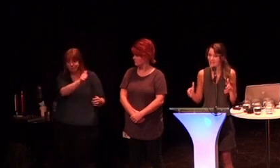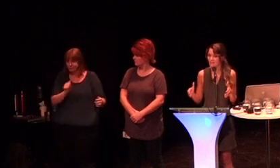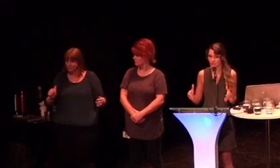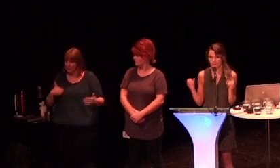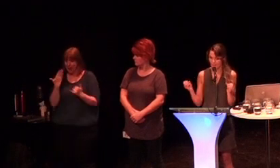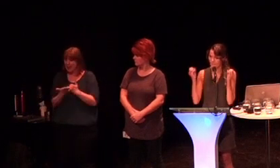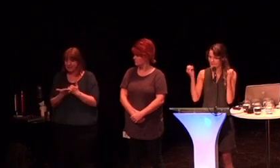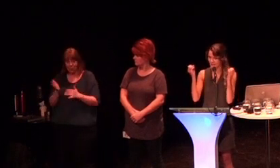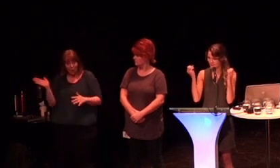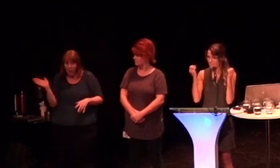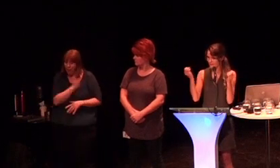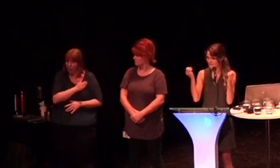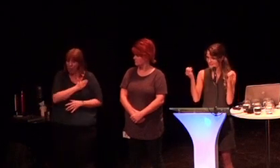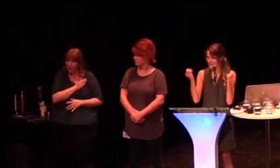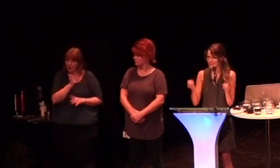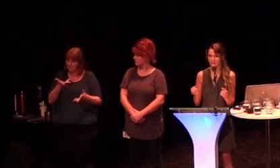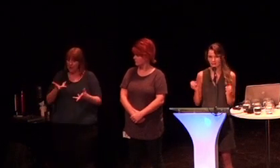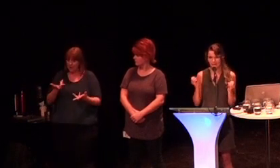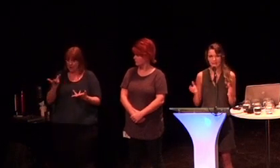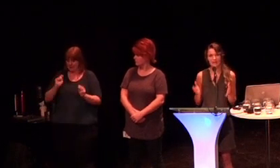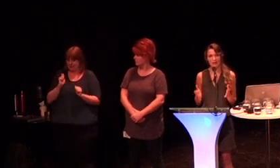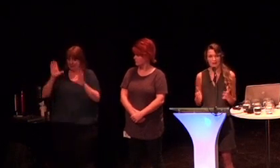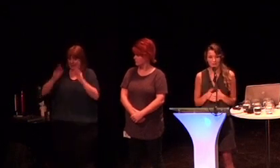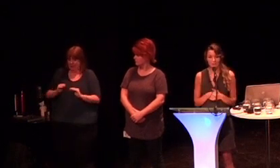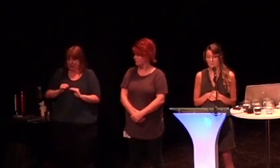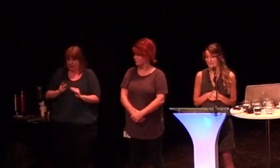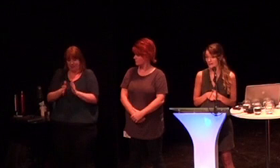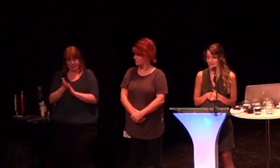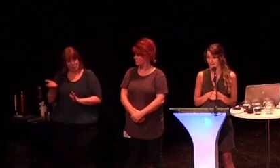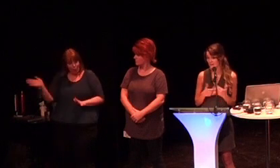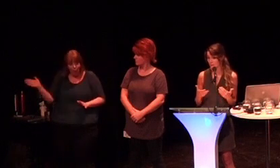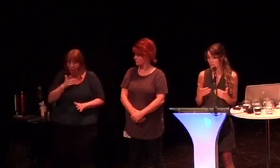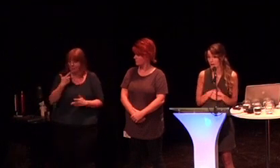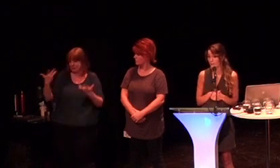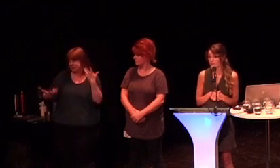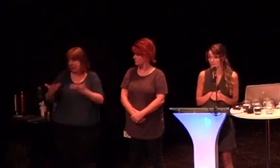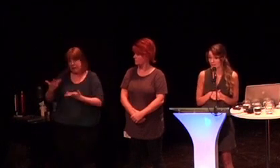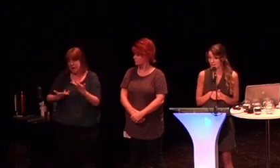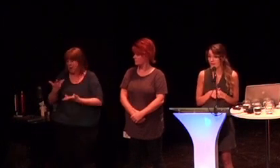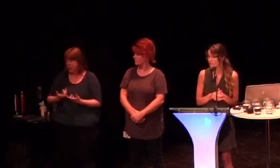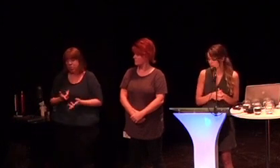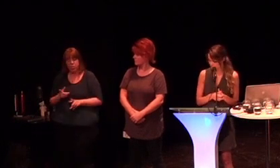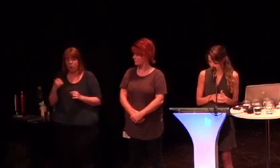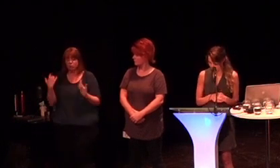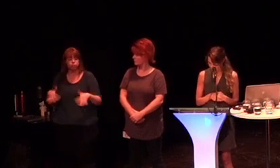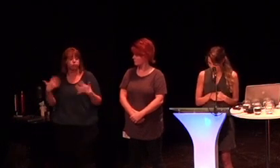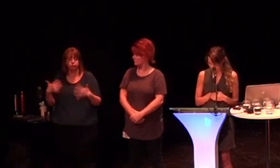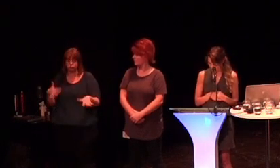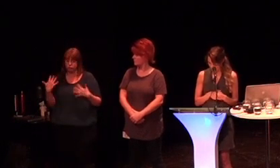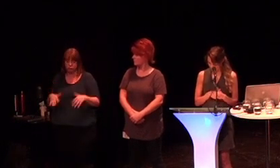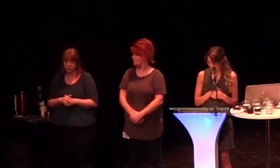at the end of the show, at that big button at the end. He let that be signed, and I just thought that was